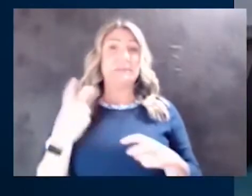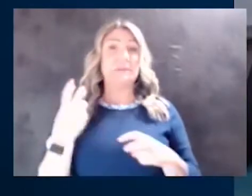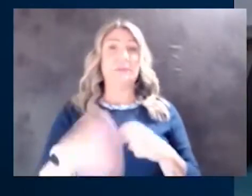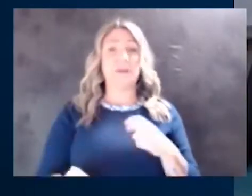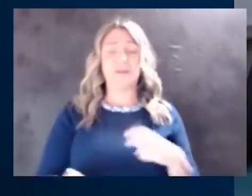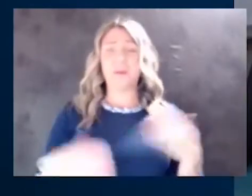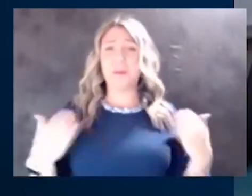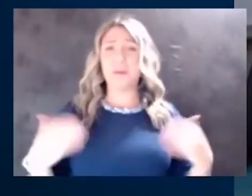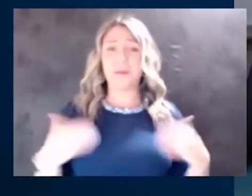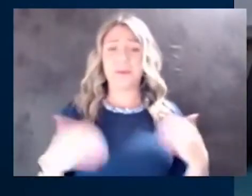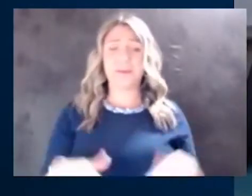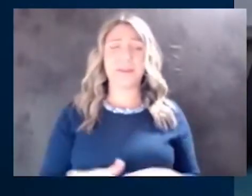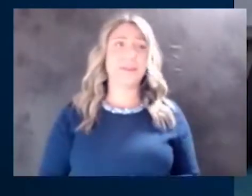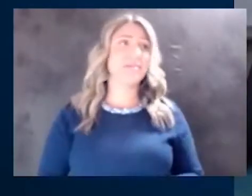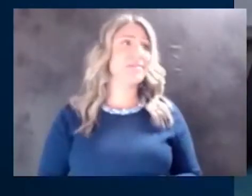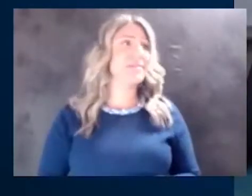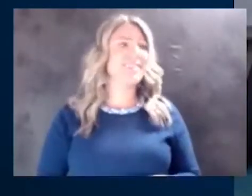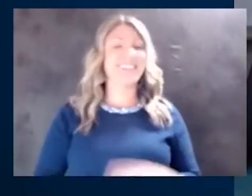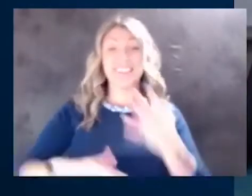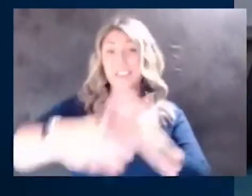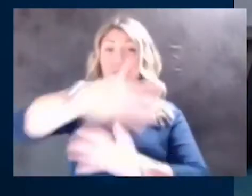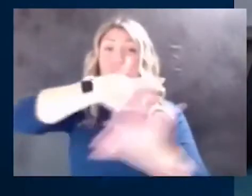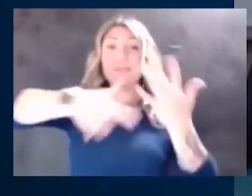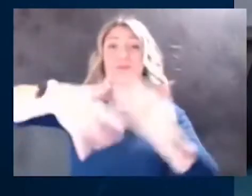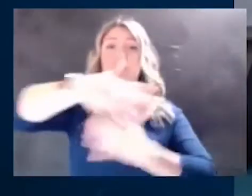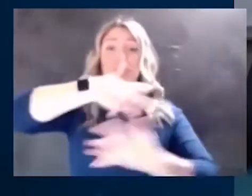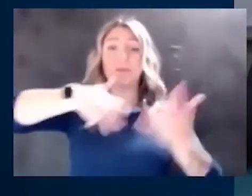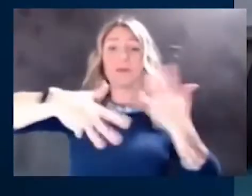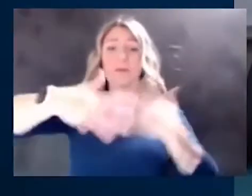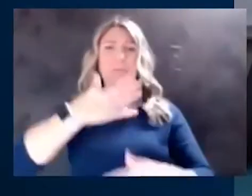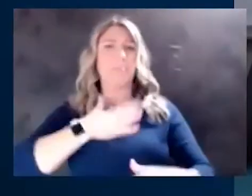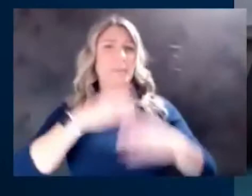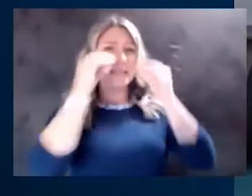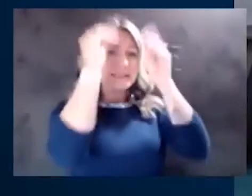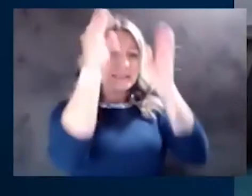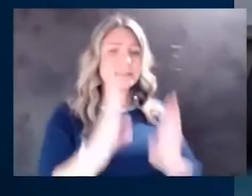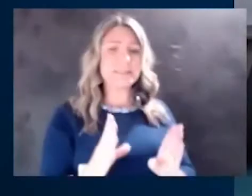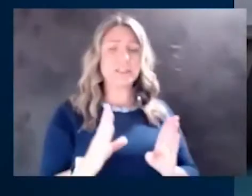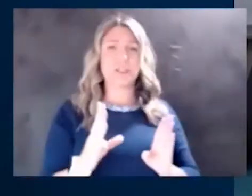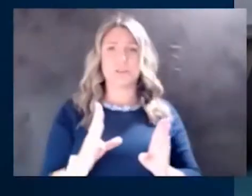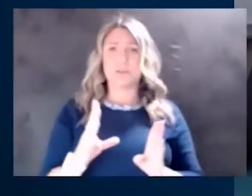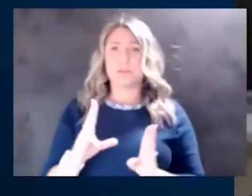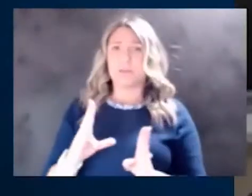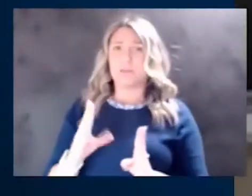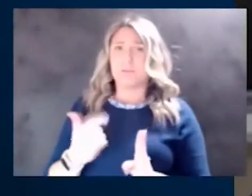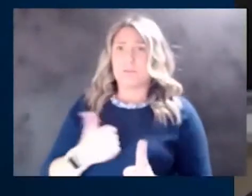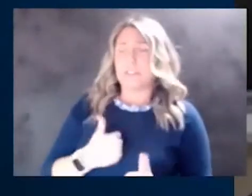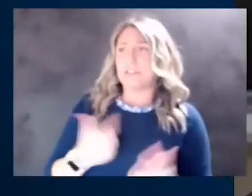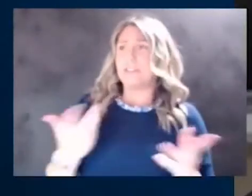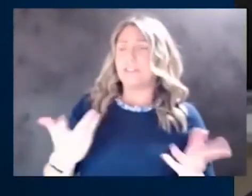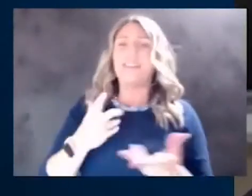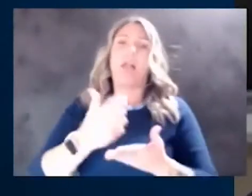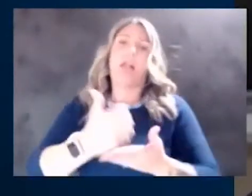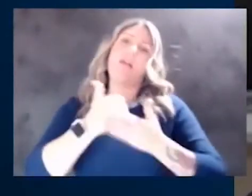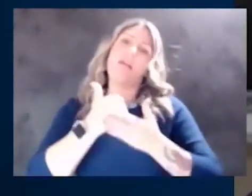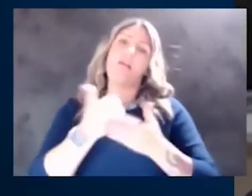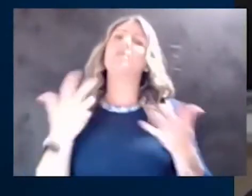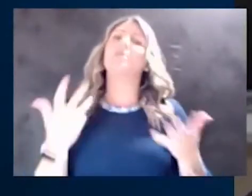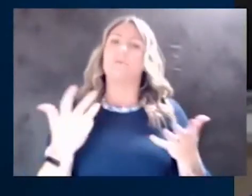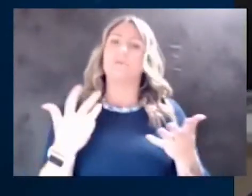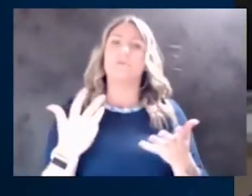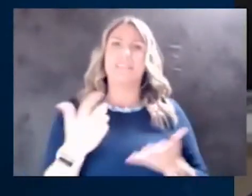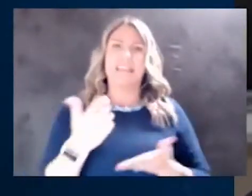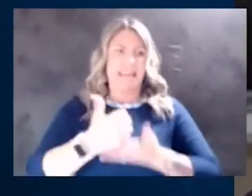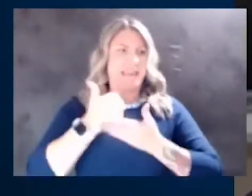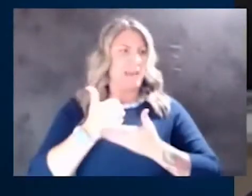The social interaction between my teacher and me, it helps me. They can help me right there, and I don't have to wait